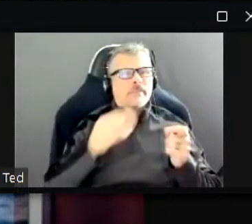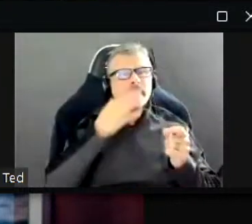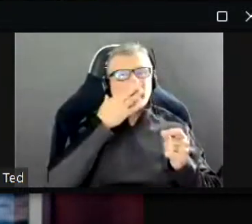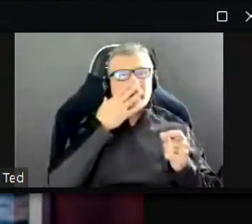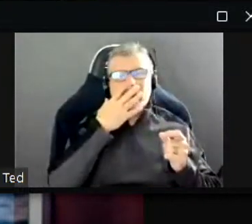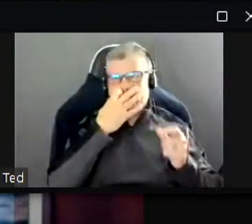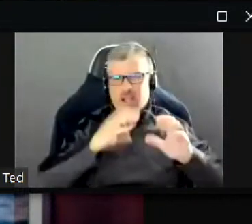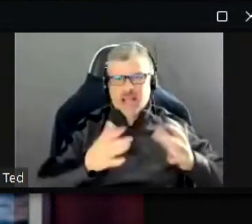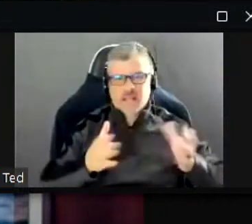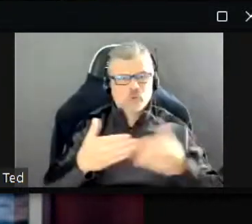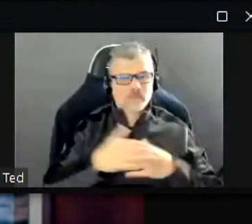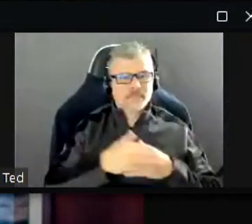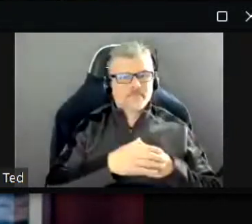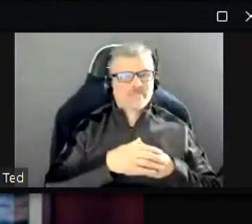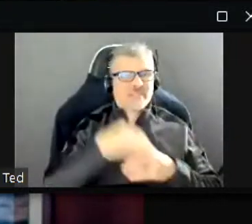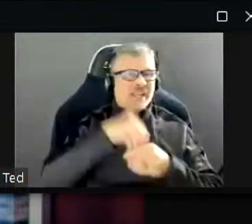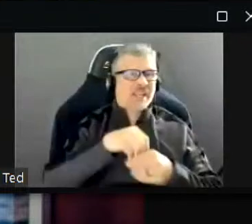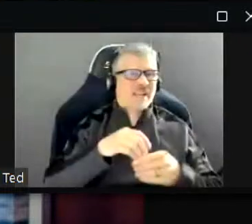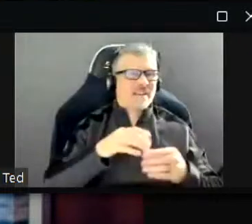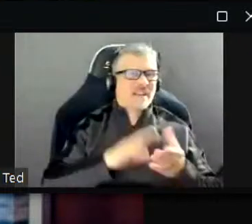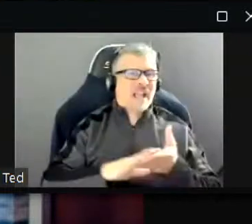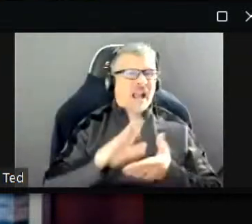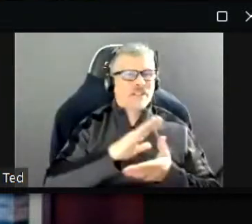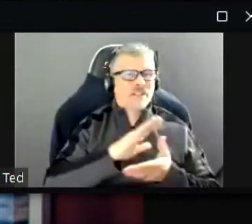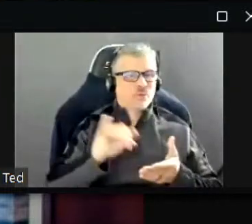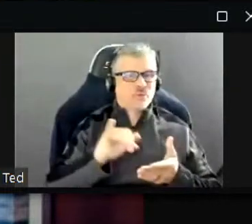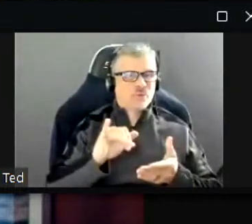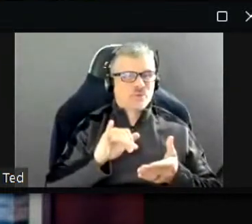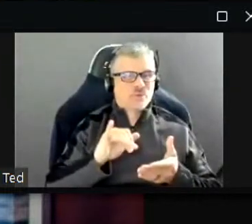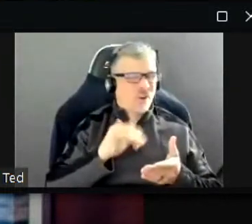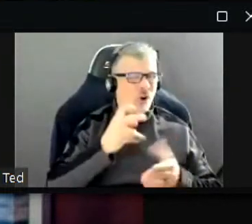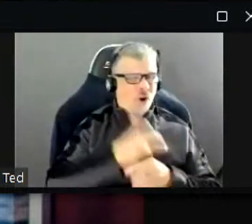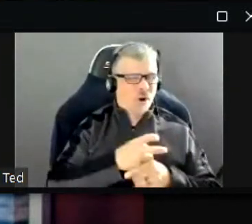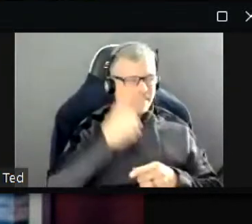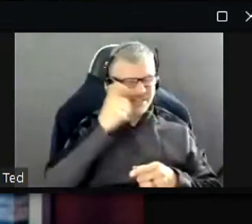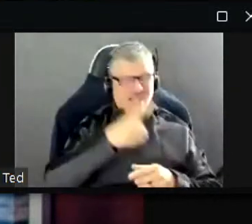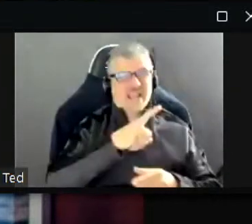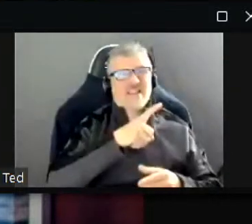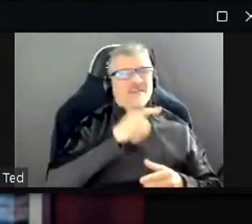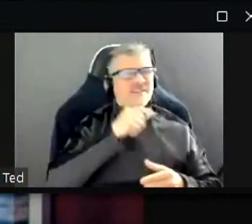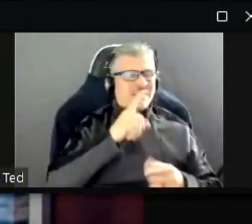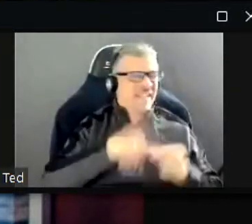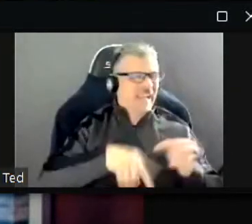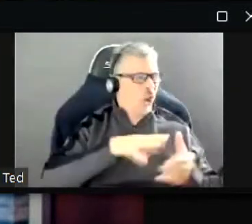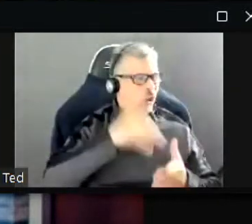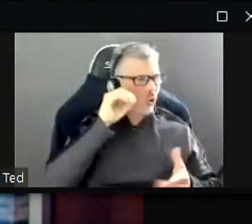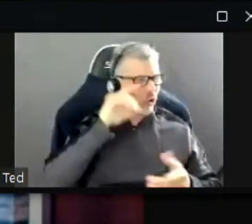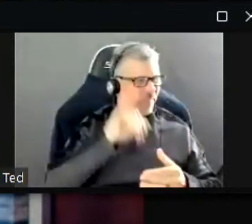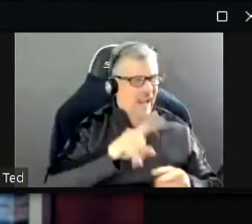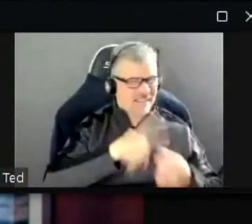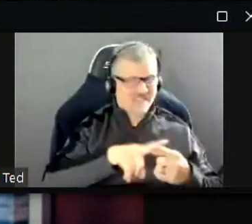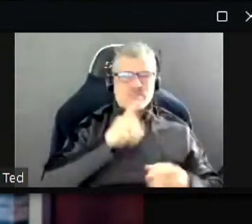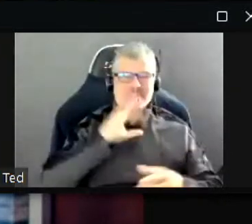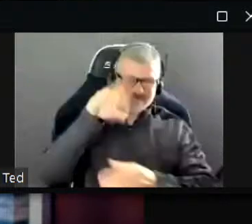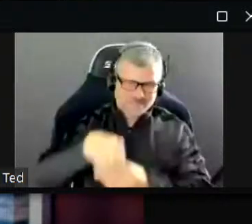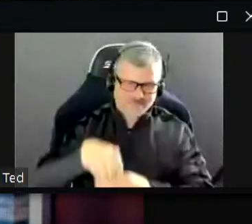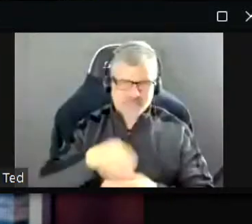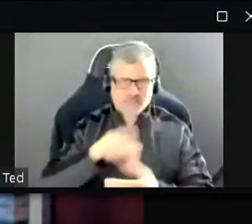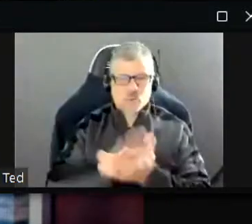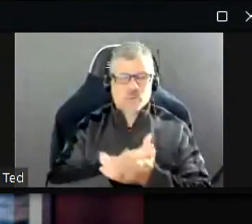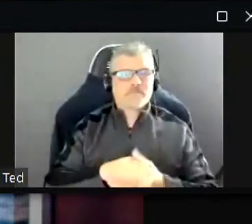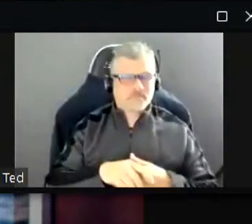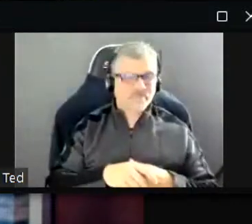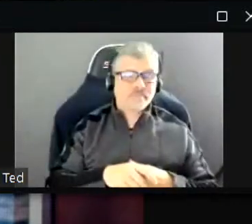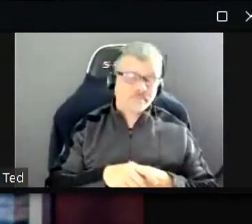is real difficult to teach. It's all theory. So you don't get it until you get into the school. So it is a function, it